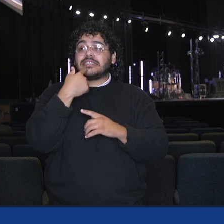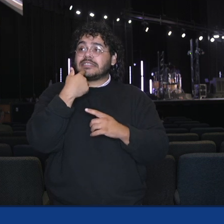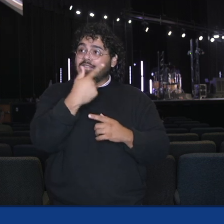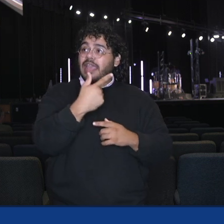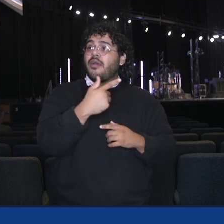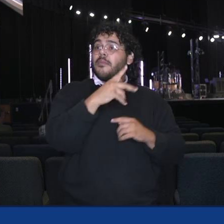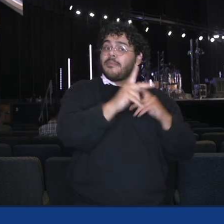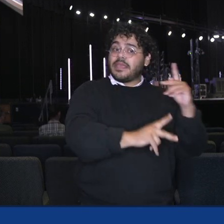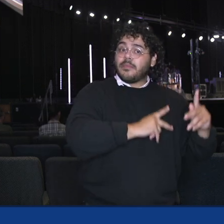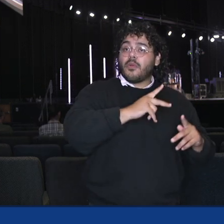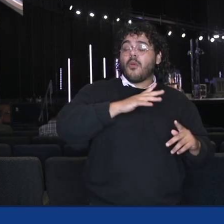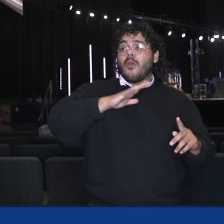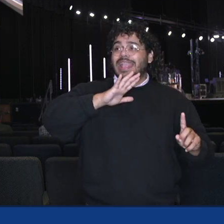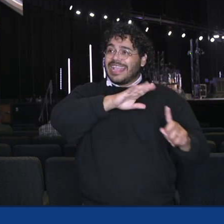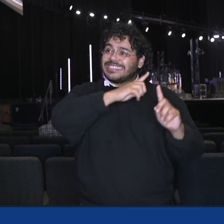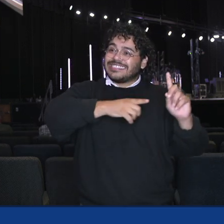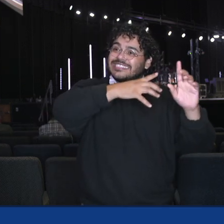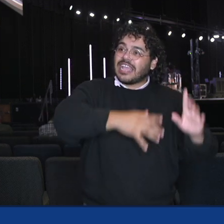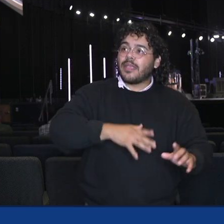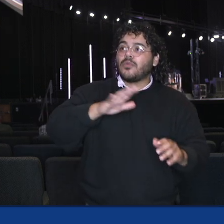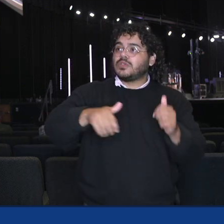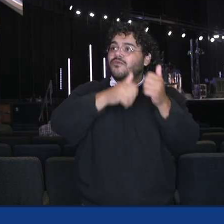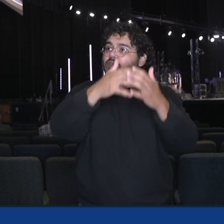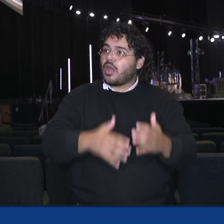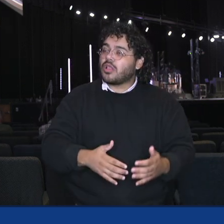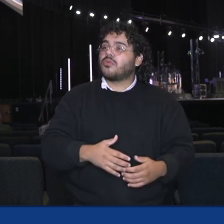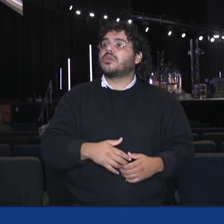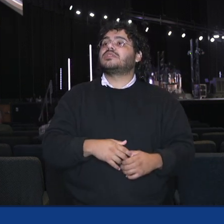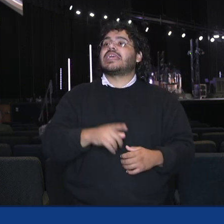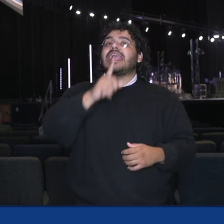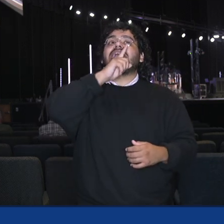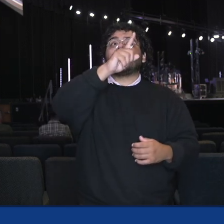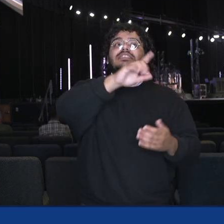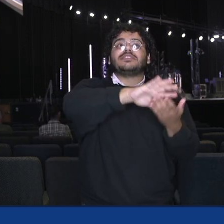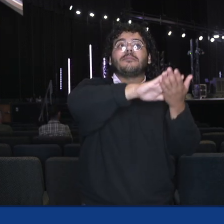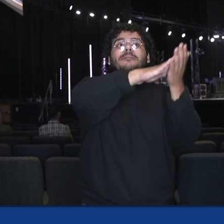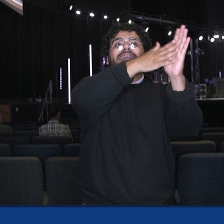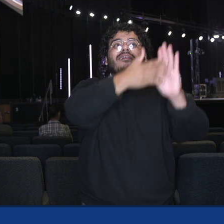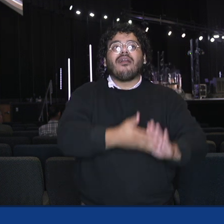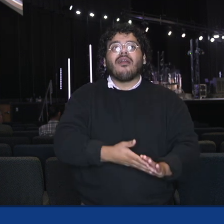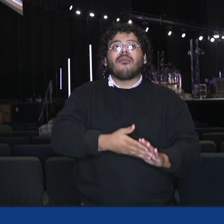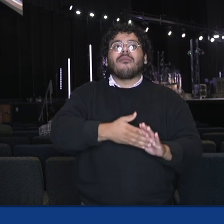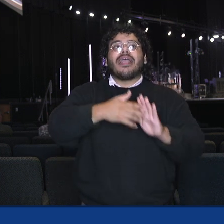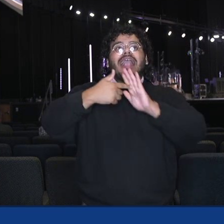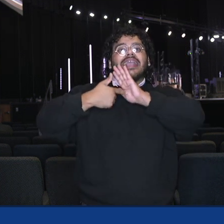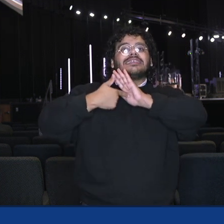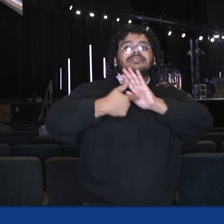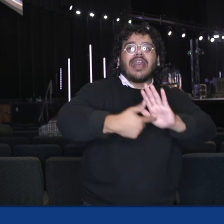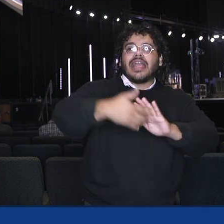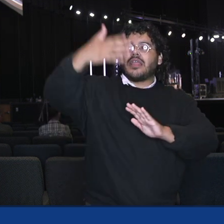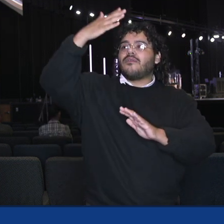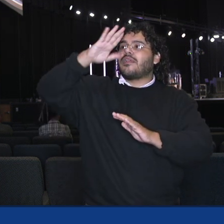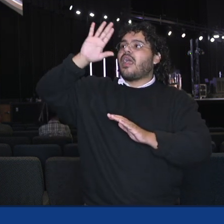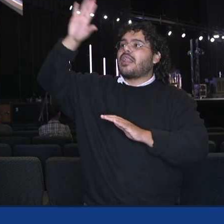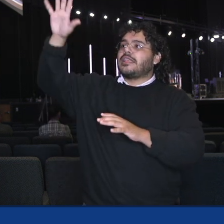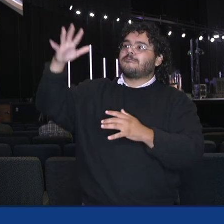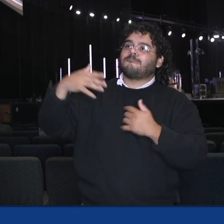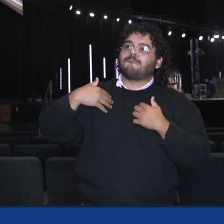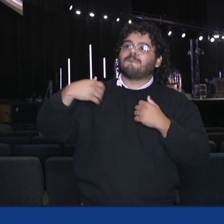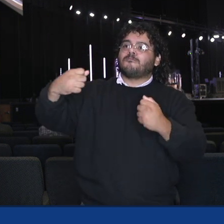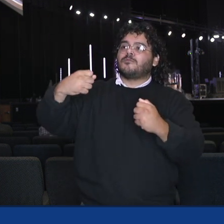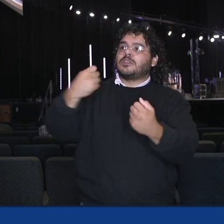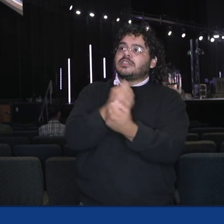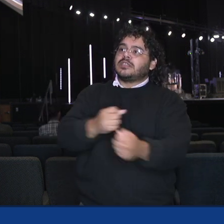in is a sign of the redemptive work of God in the world.